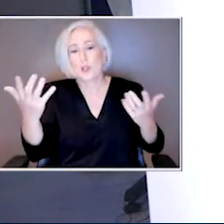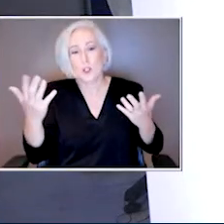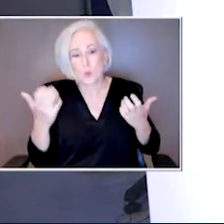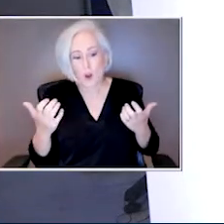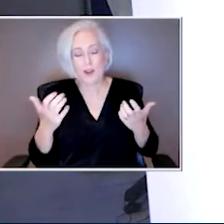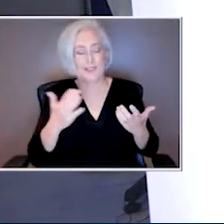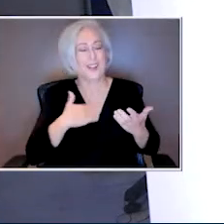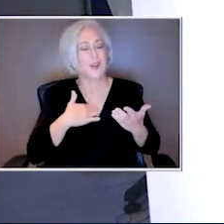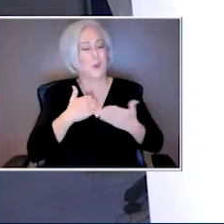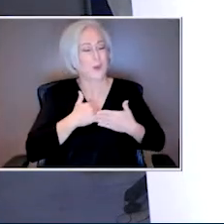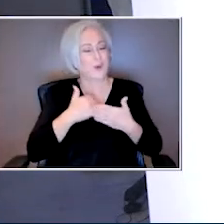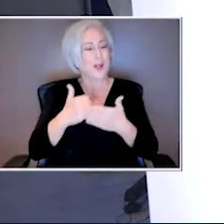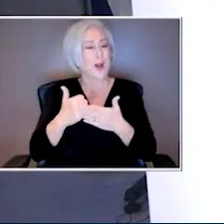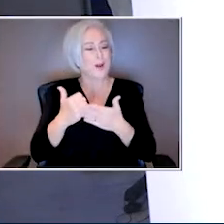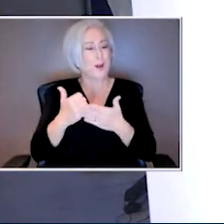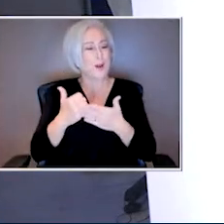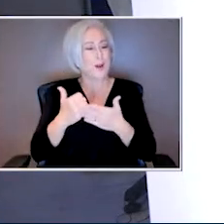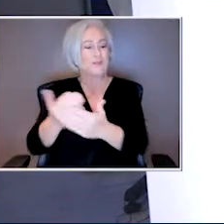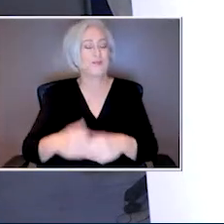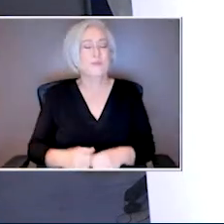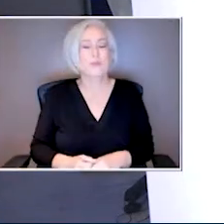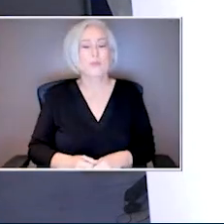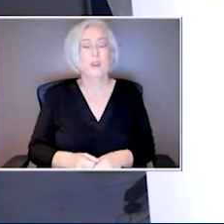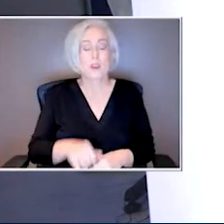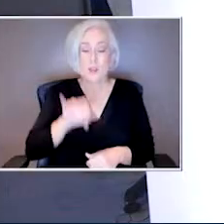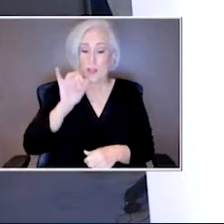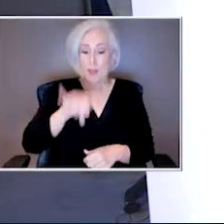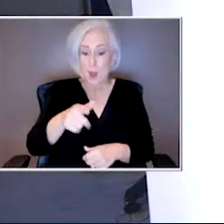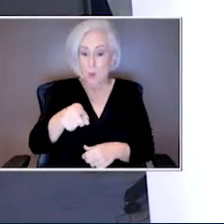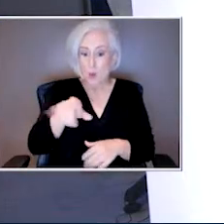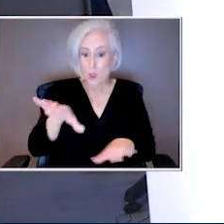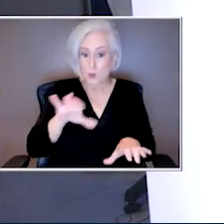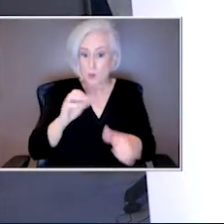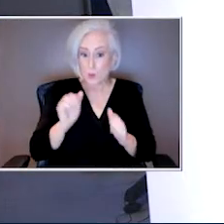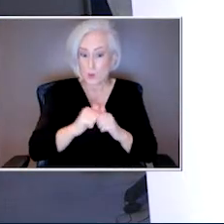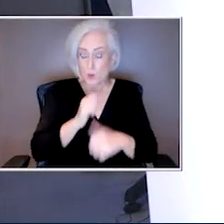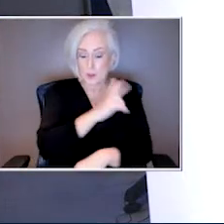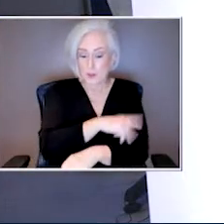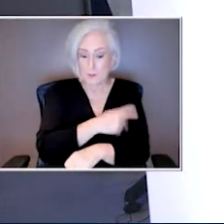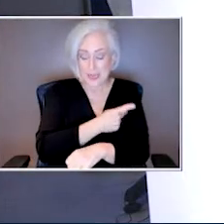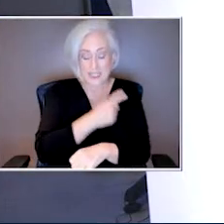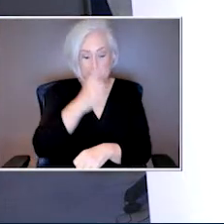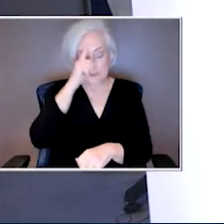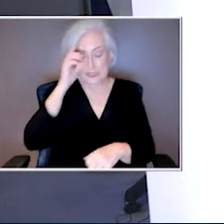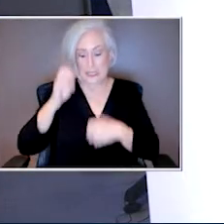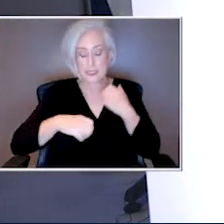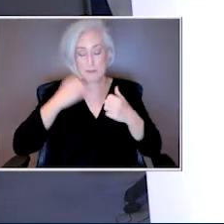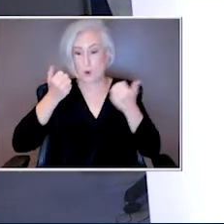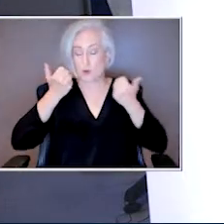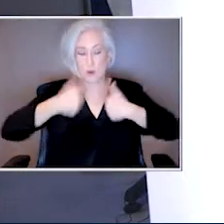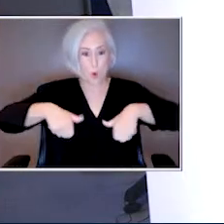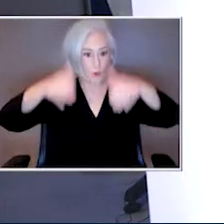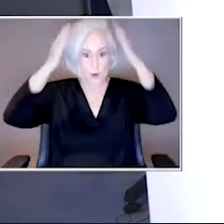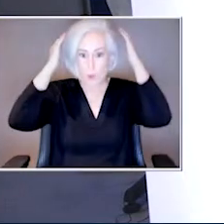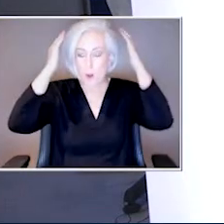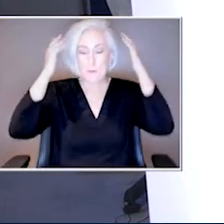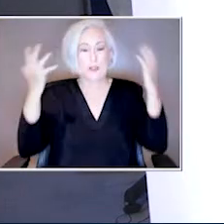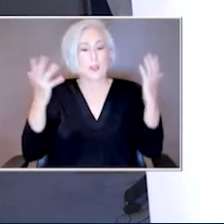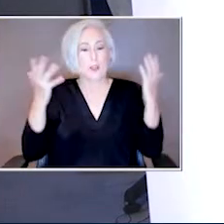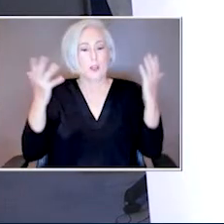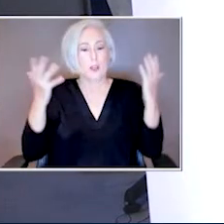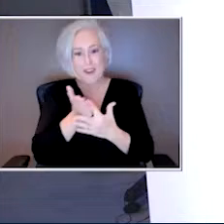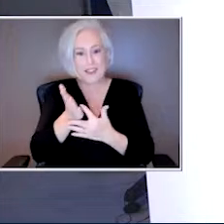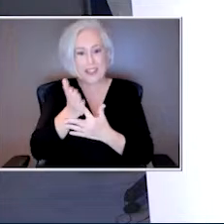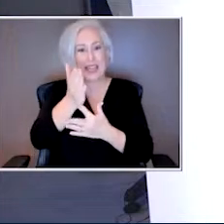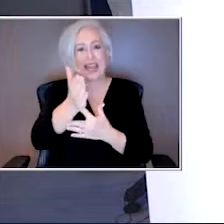you try to do with patients when they come in? Because it's emotionally overwhelming. Is that what you're trying to do, is help them navigate everything and Absolutely. say, don't just focus on this,